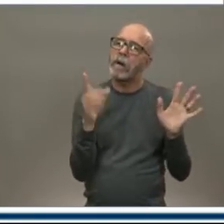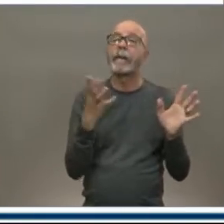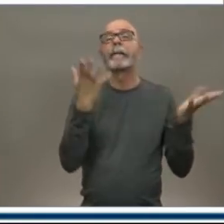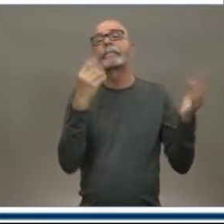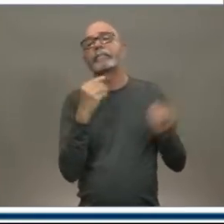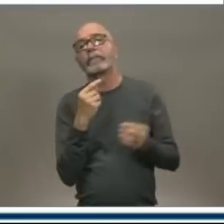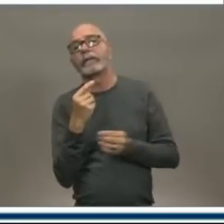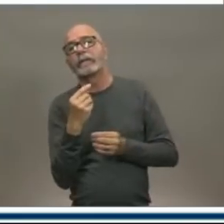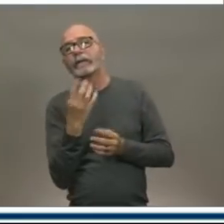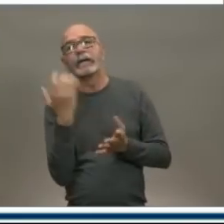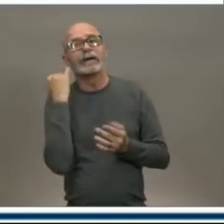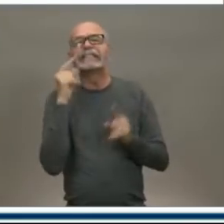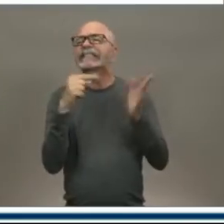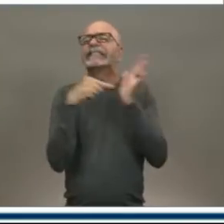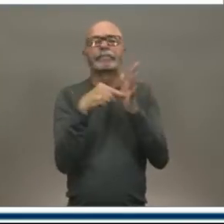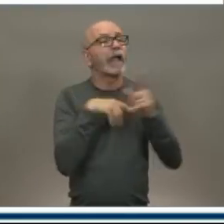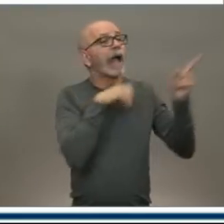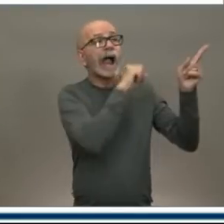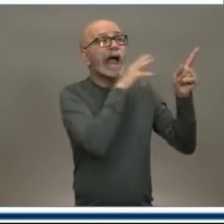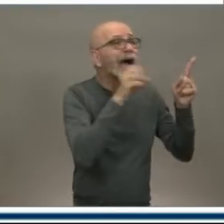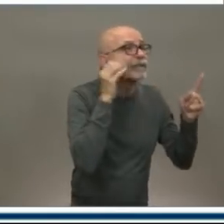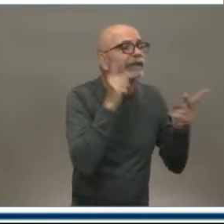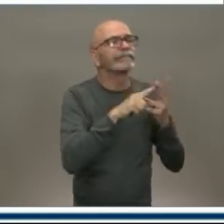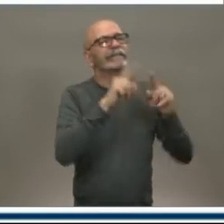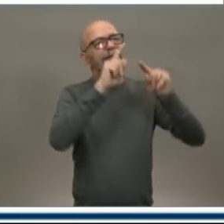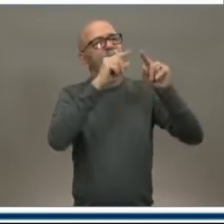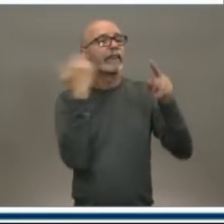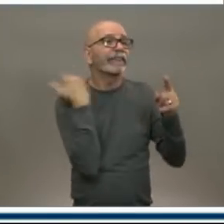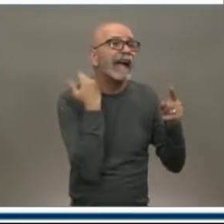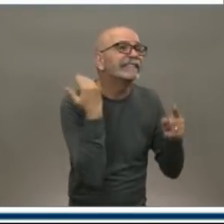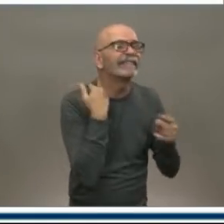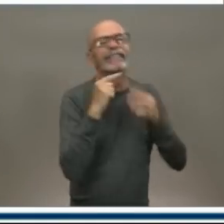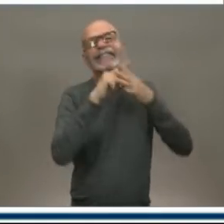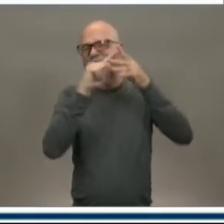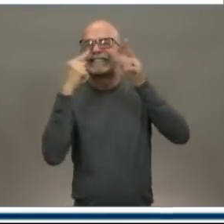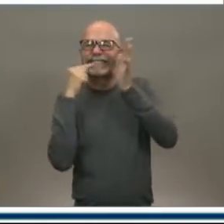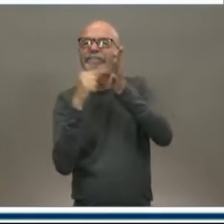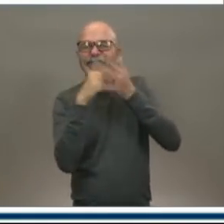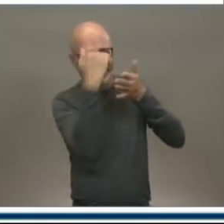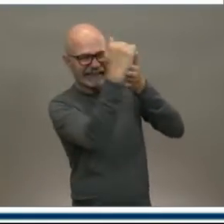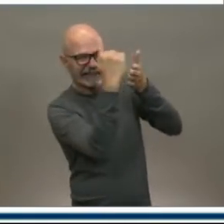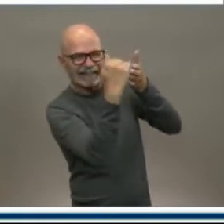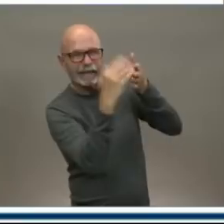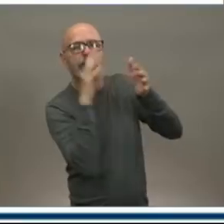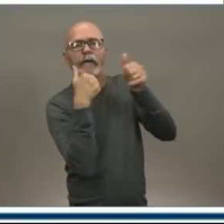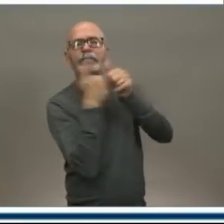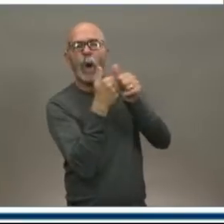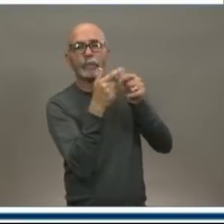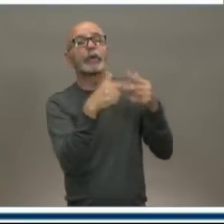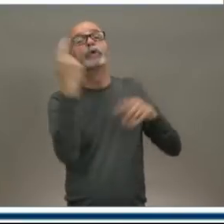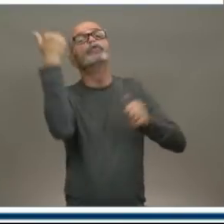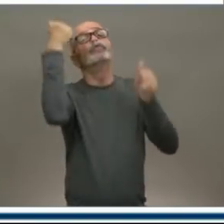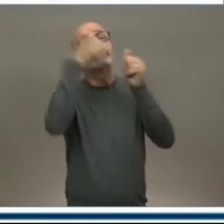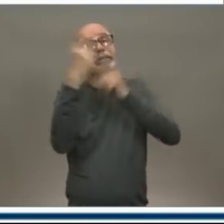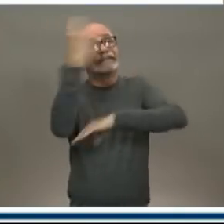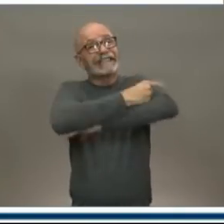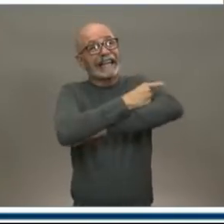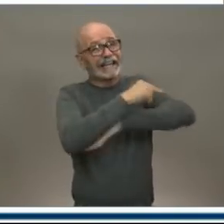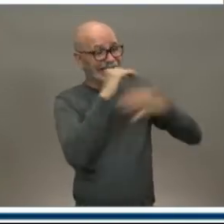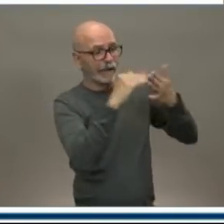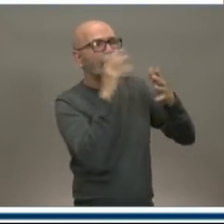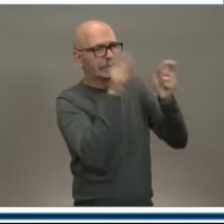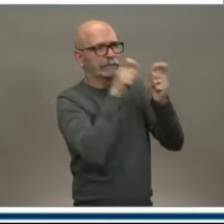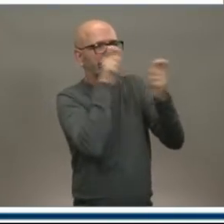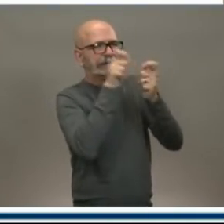unwell, respecting gathering limits, wearing masks, making sure you're physically distanced. But there are a few specific things for Remembrance Day as